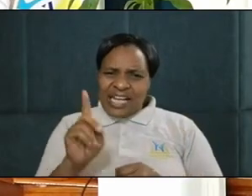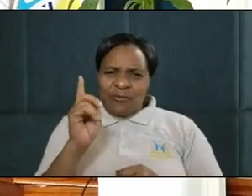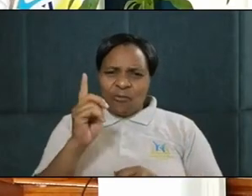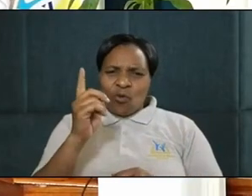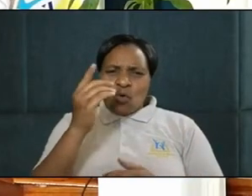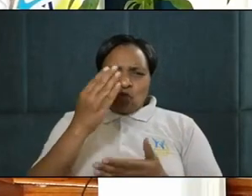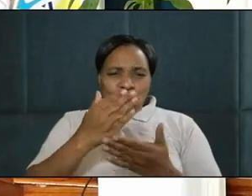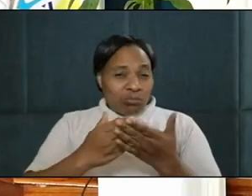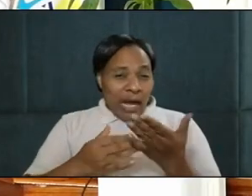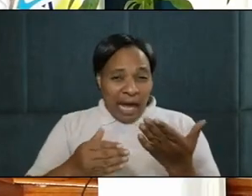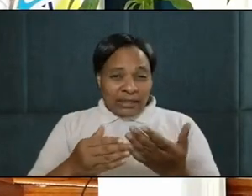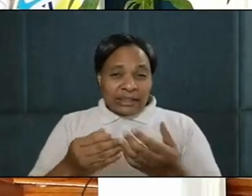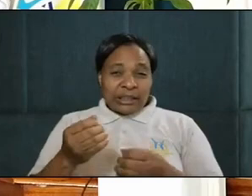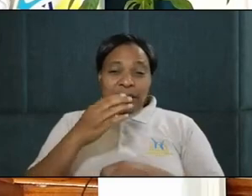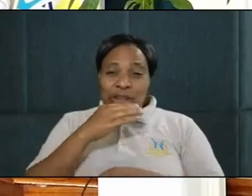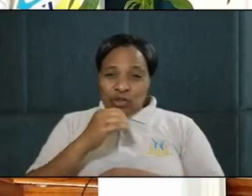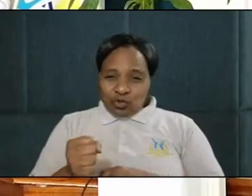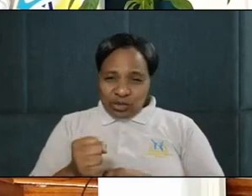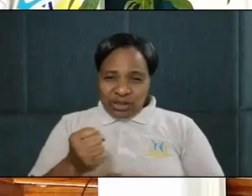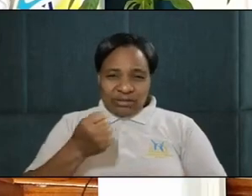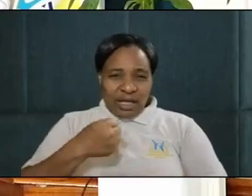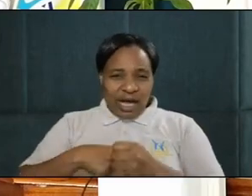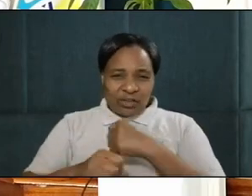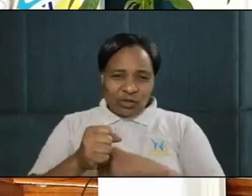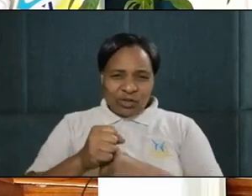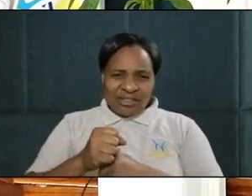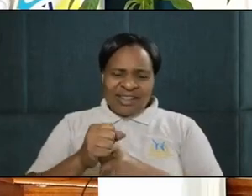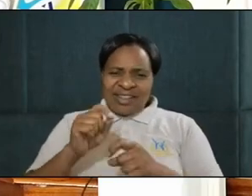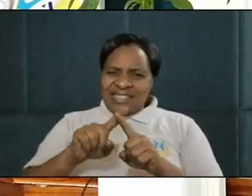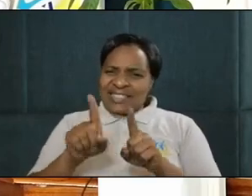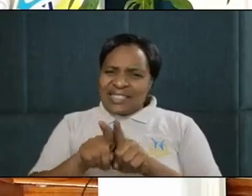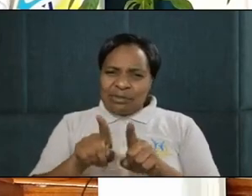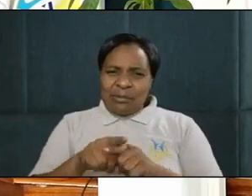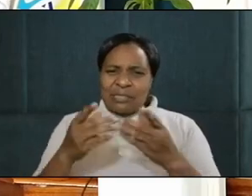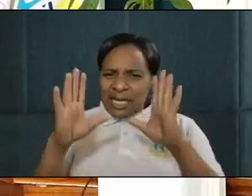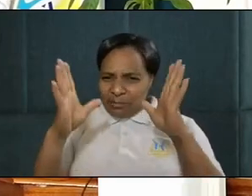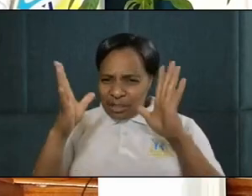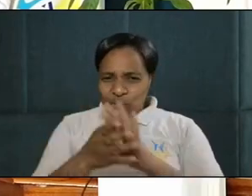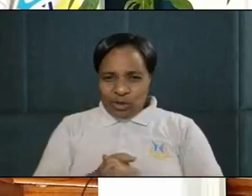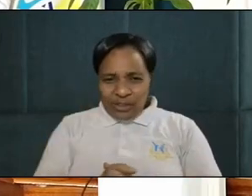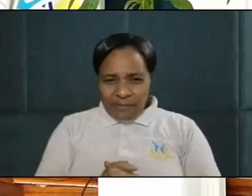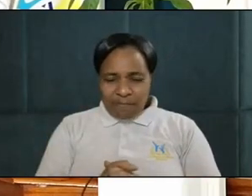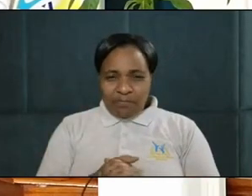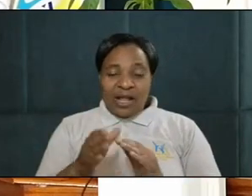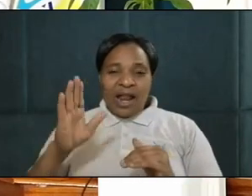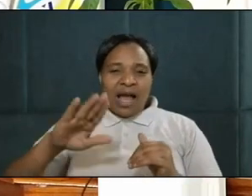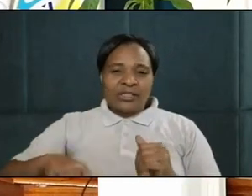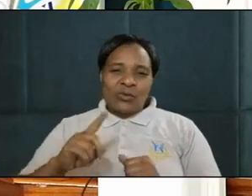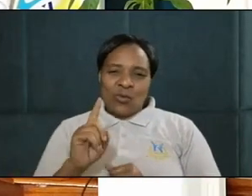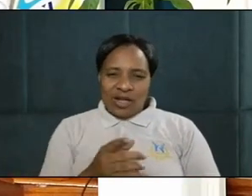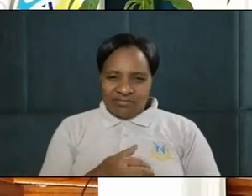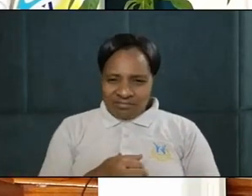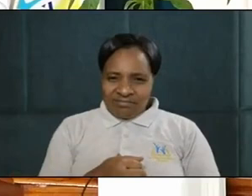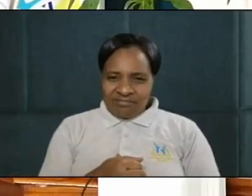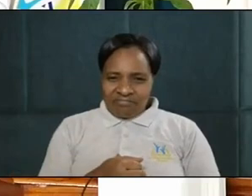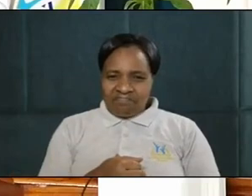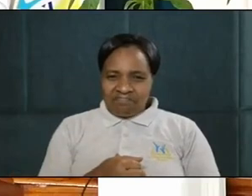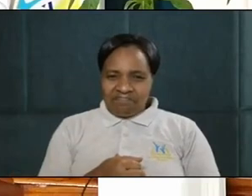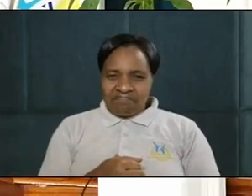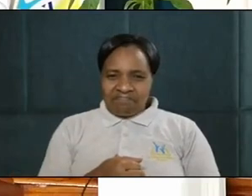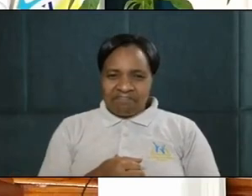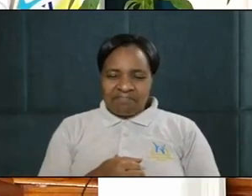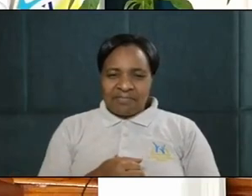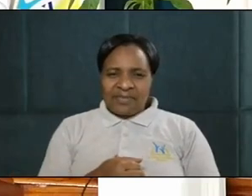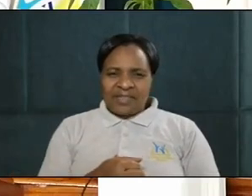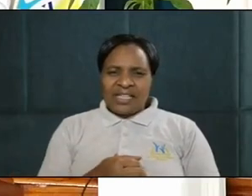part in the Jewish pilgrim festival. All the festivals. Thank you, Harry. Another one, do you have the last one? Oh, I'm thinking of one.